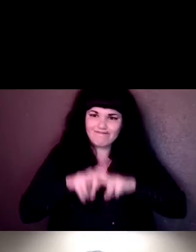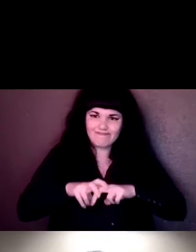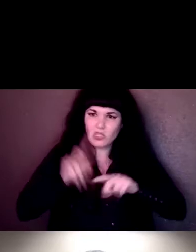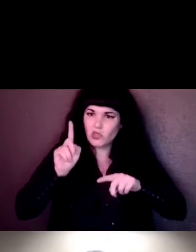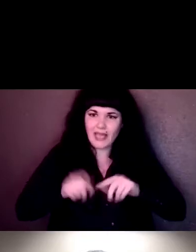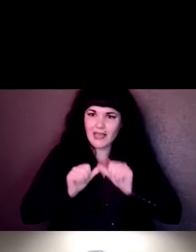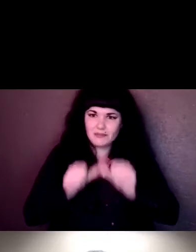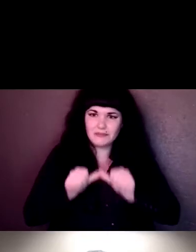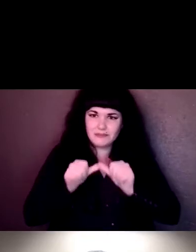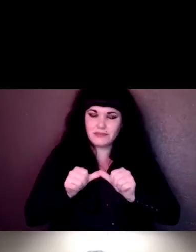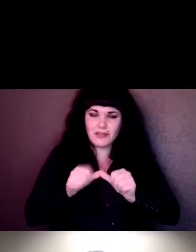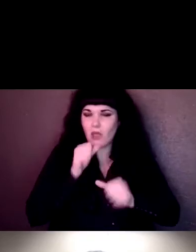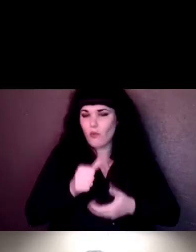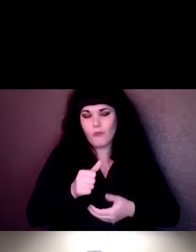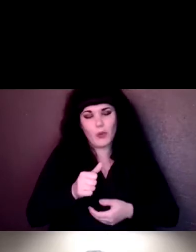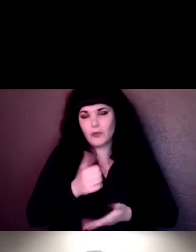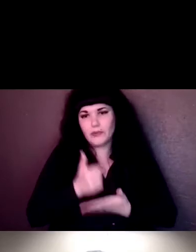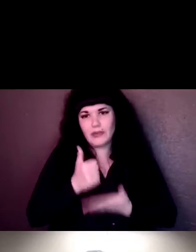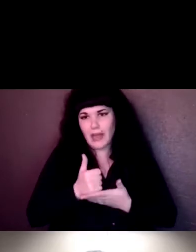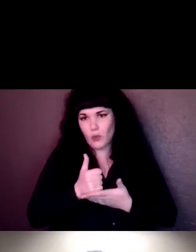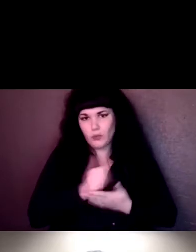your productive life.